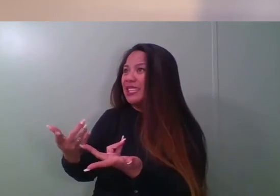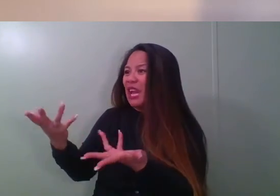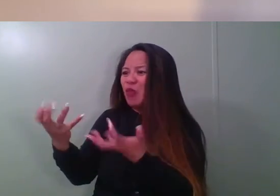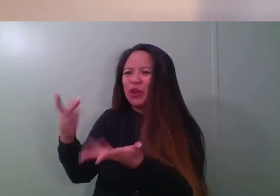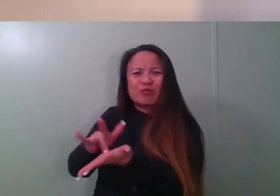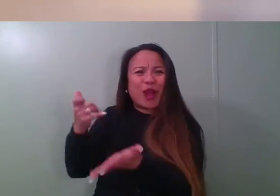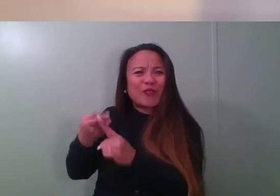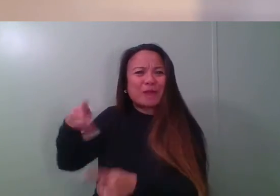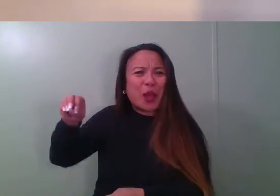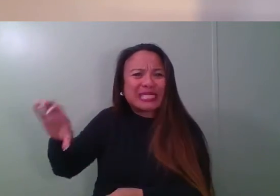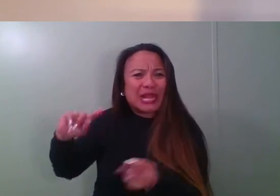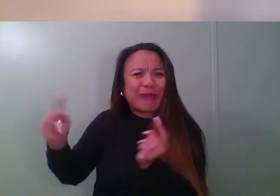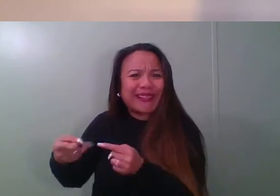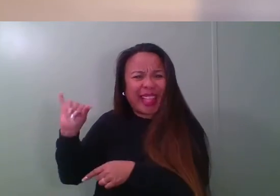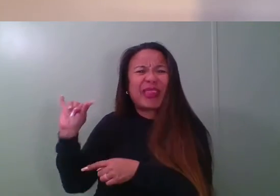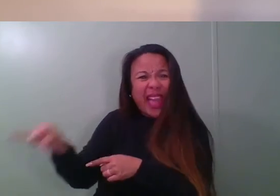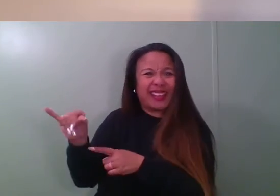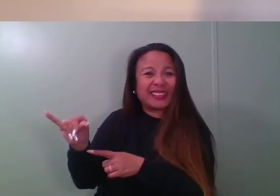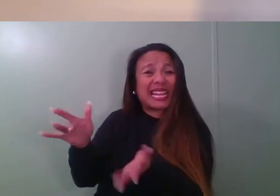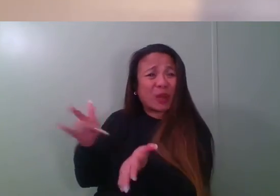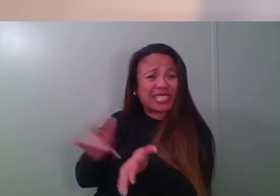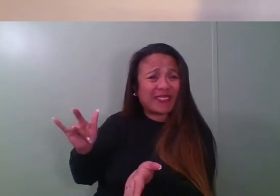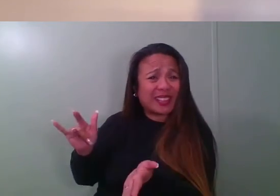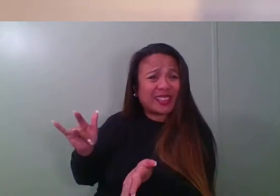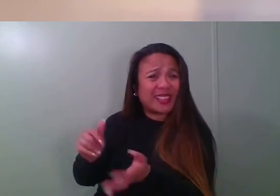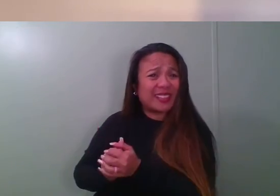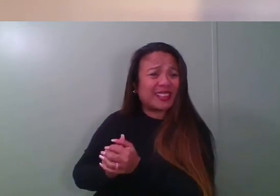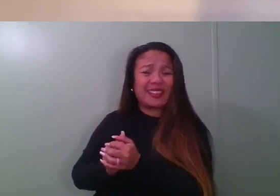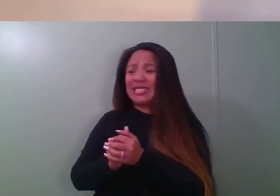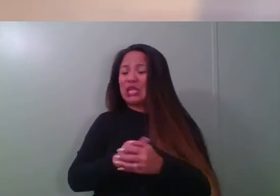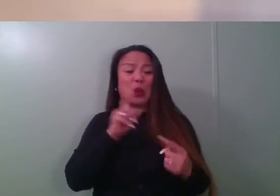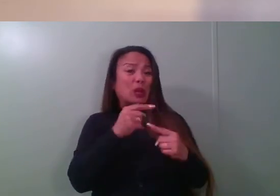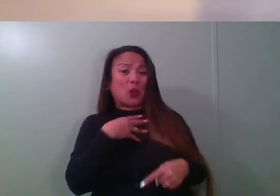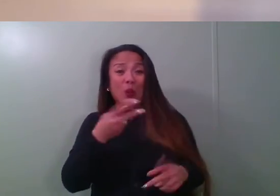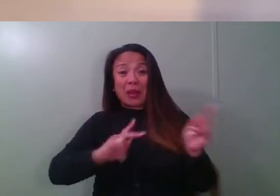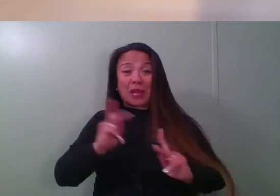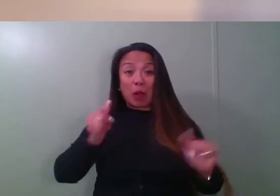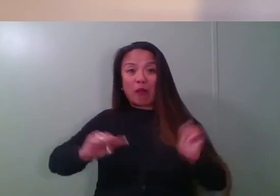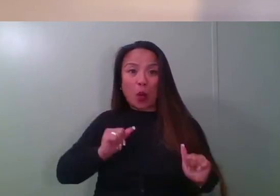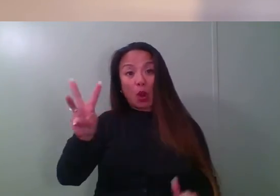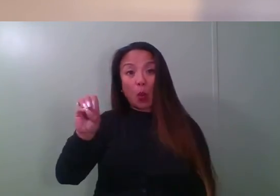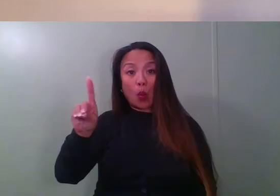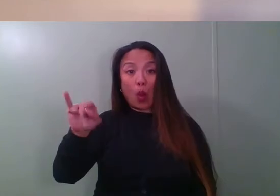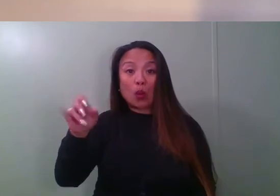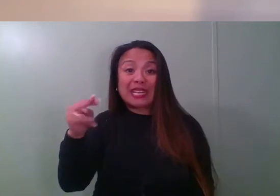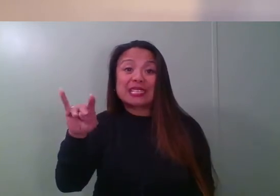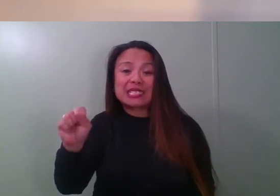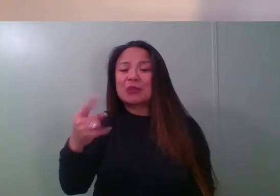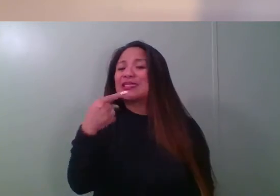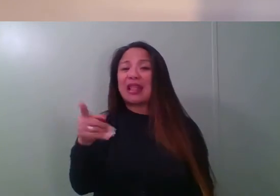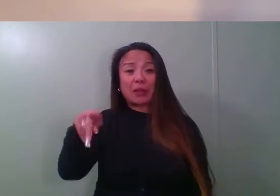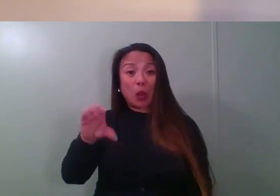members seek to profit off of POC pain, then that is exploitative. When white